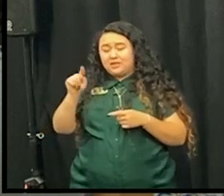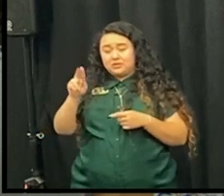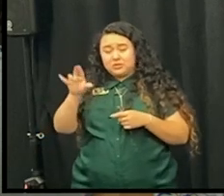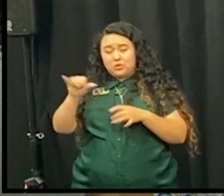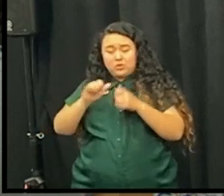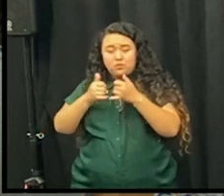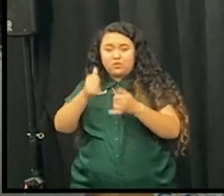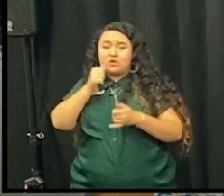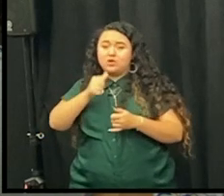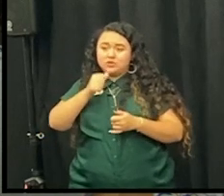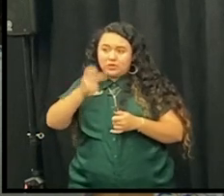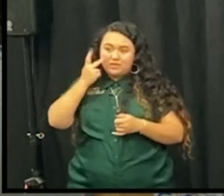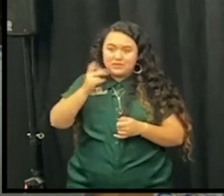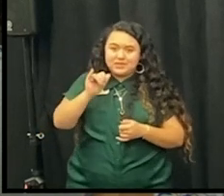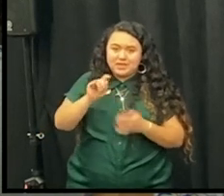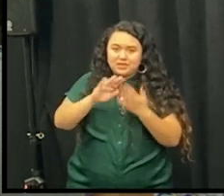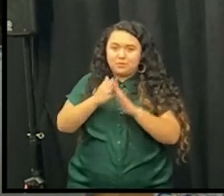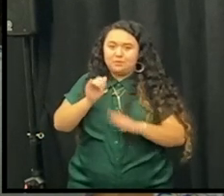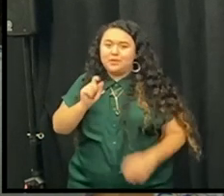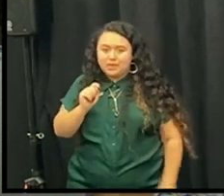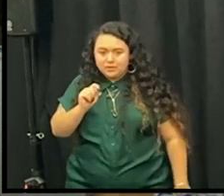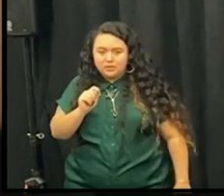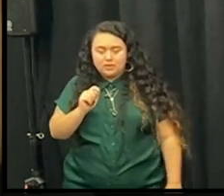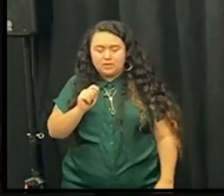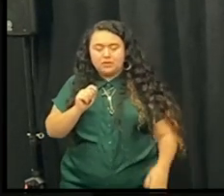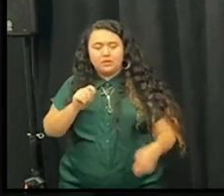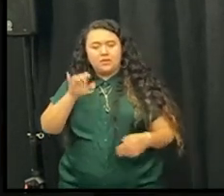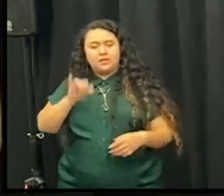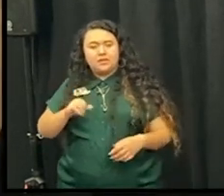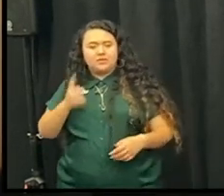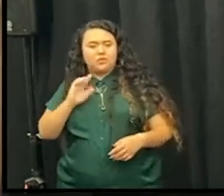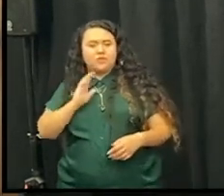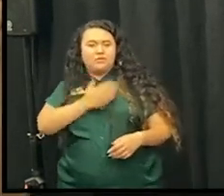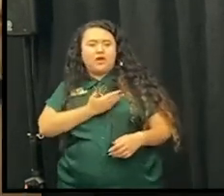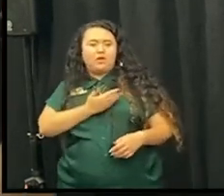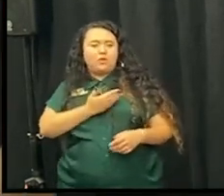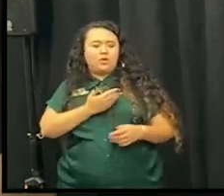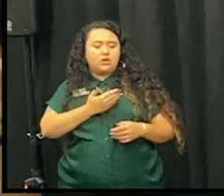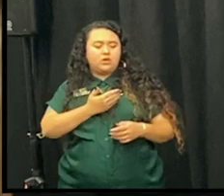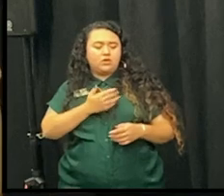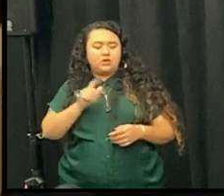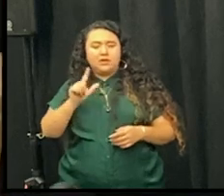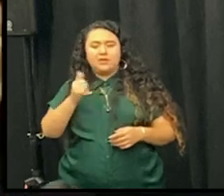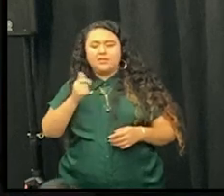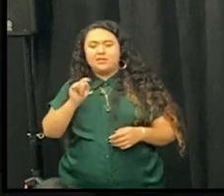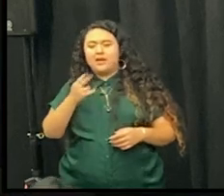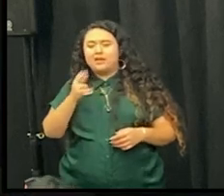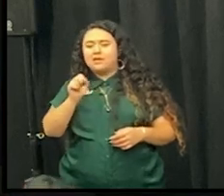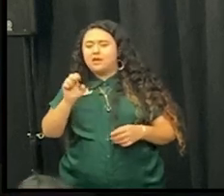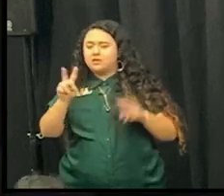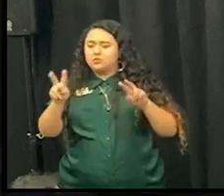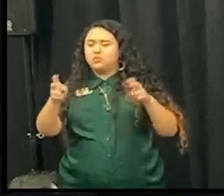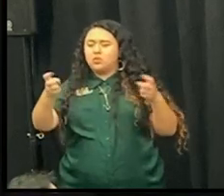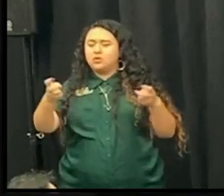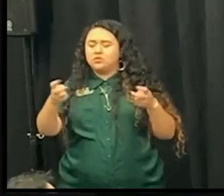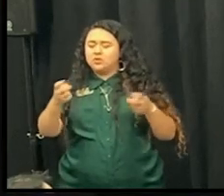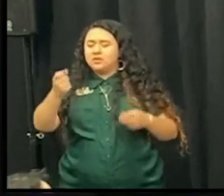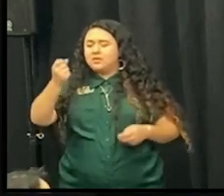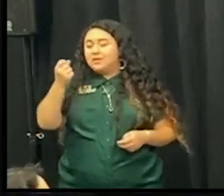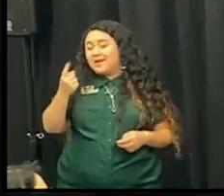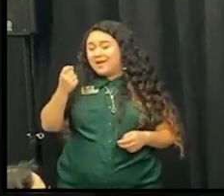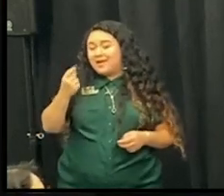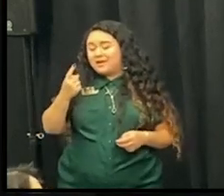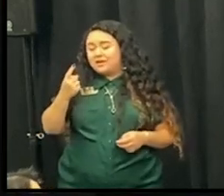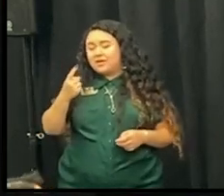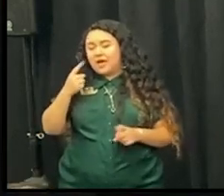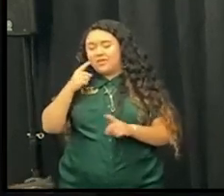have to see it to be it. And that is, like, one of our, you know, lighthouse quotes. And yet, to me, I think that it